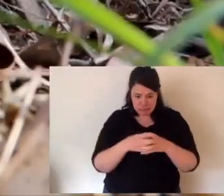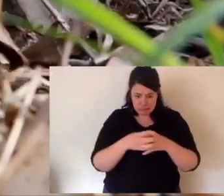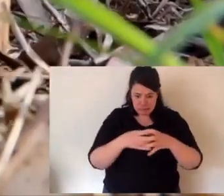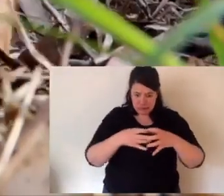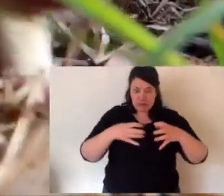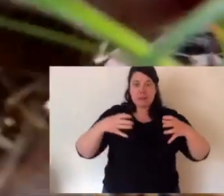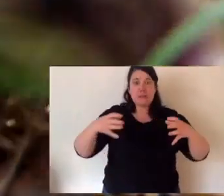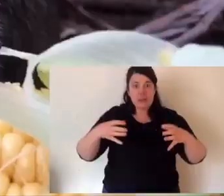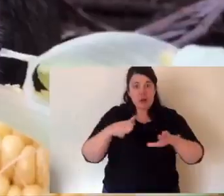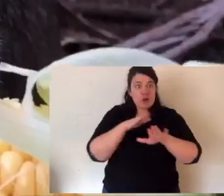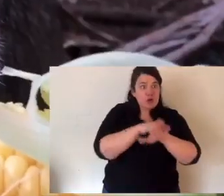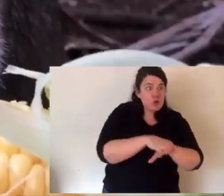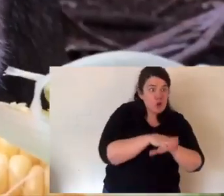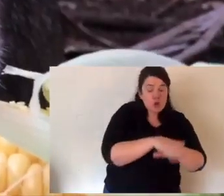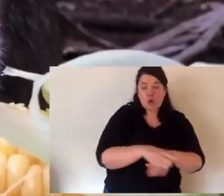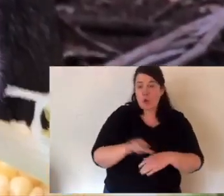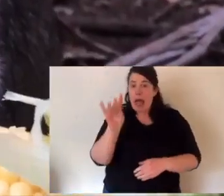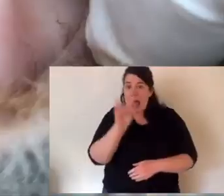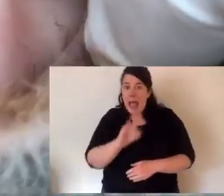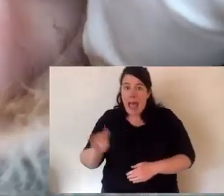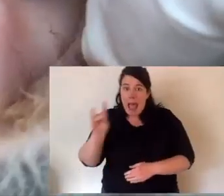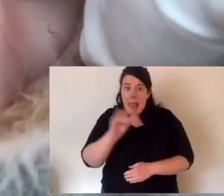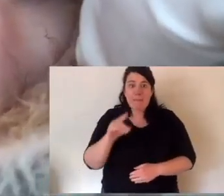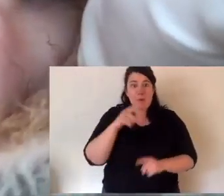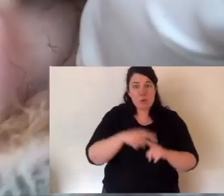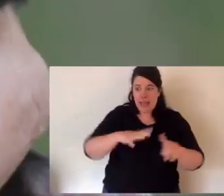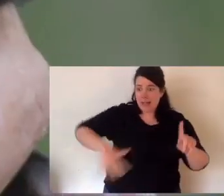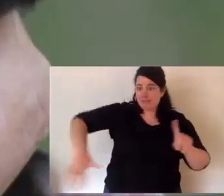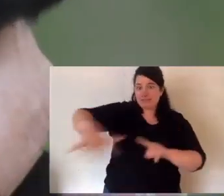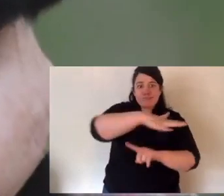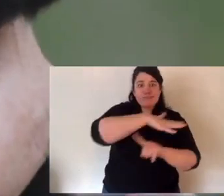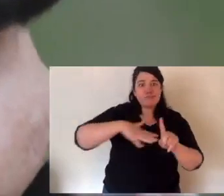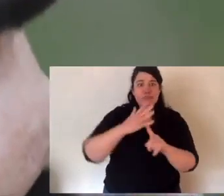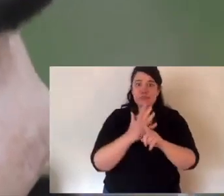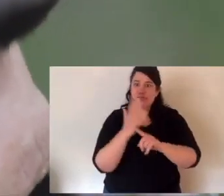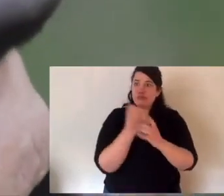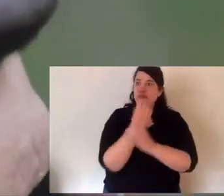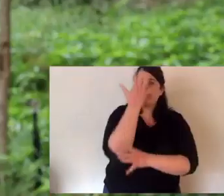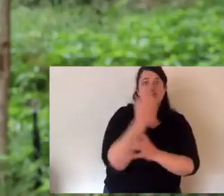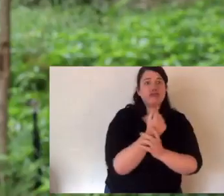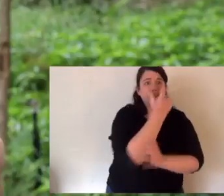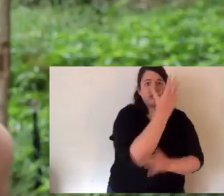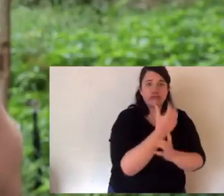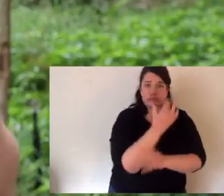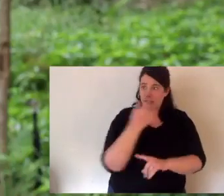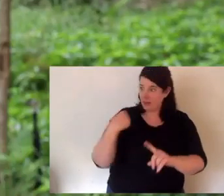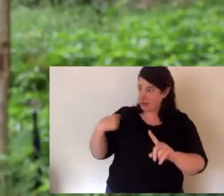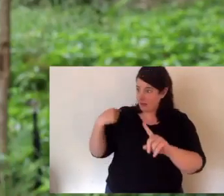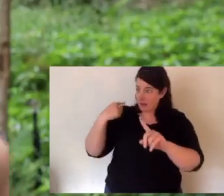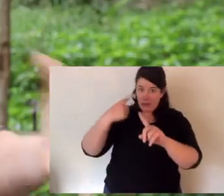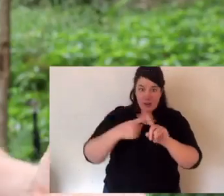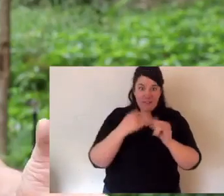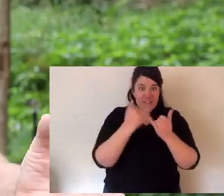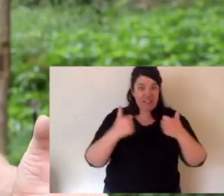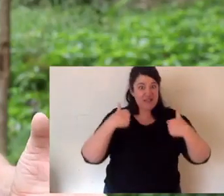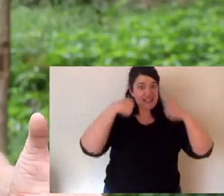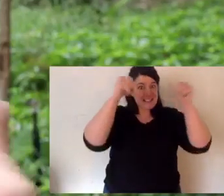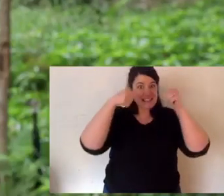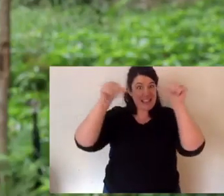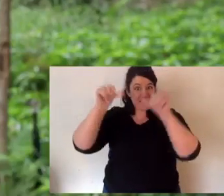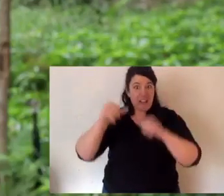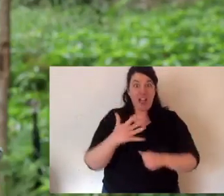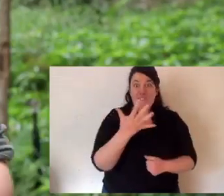mammals and turtles and habitats and bring them back to what they once were. We have a great track record.